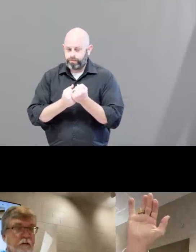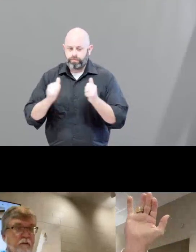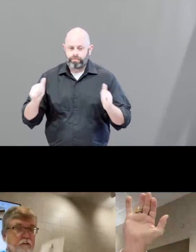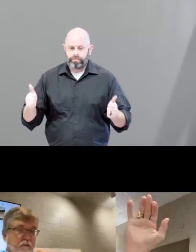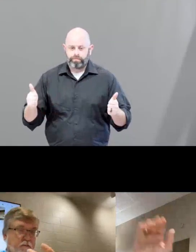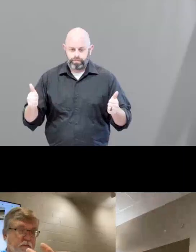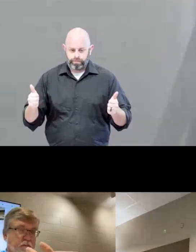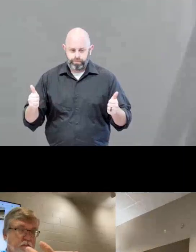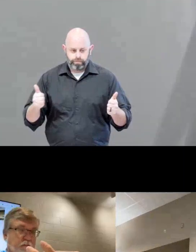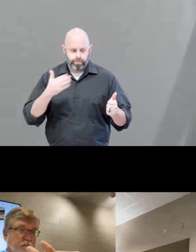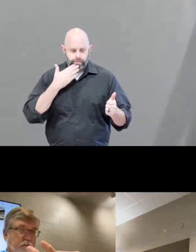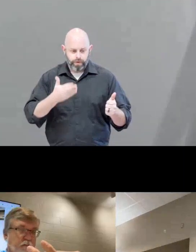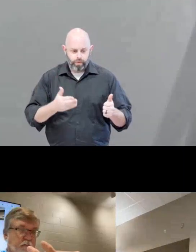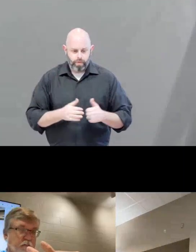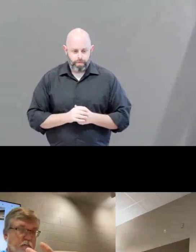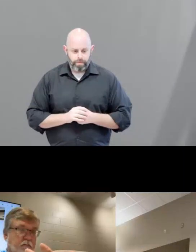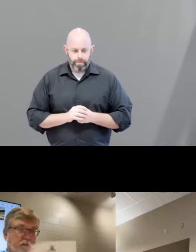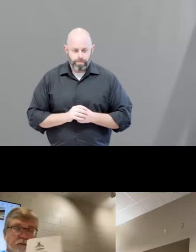All similar sign. Thank you.